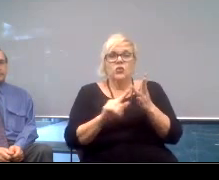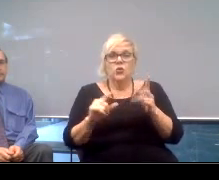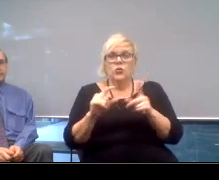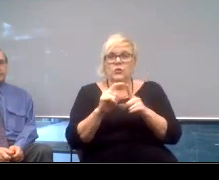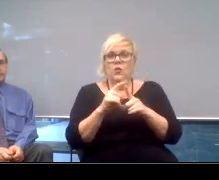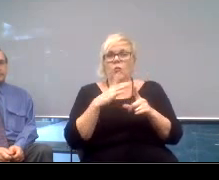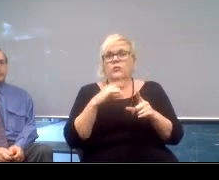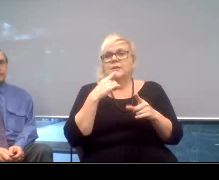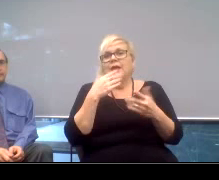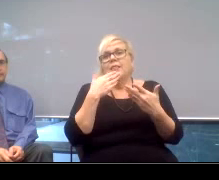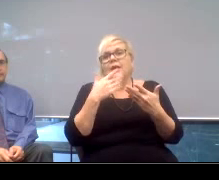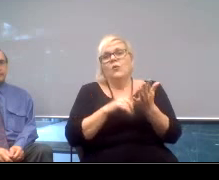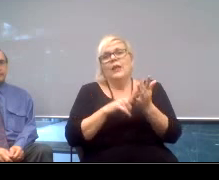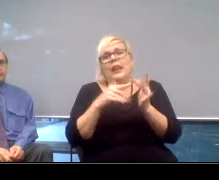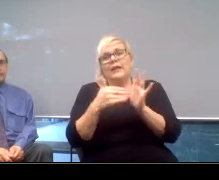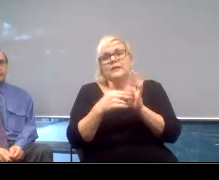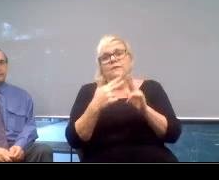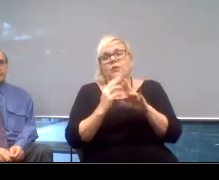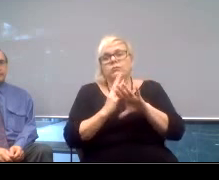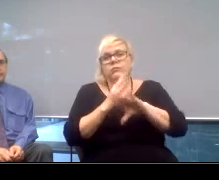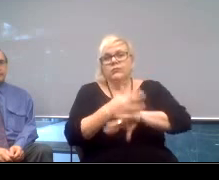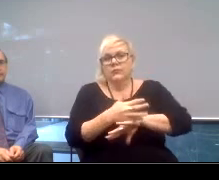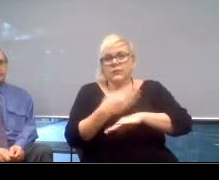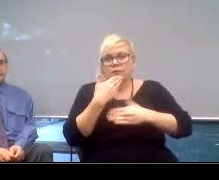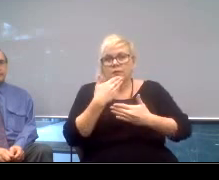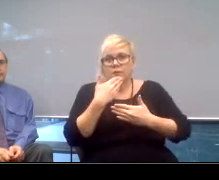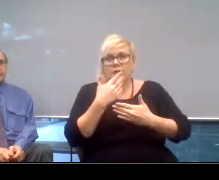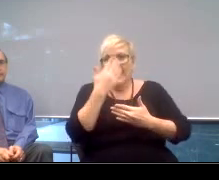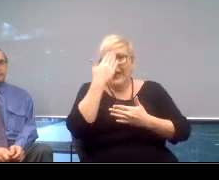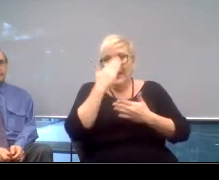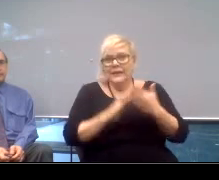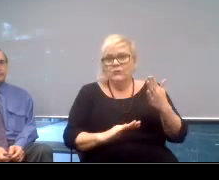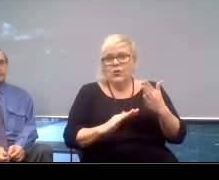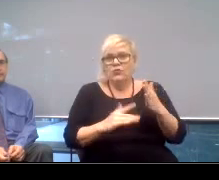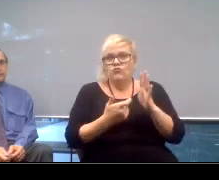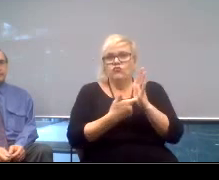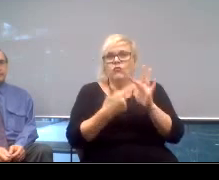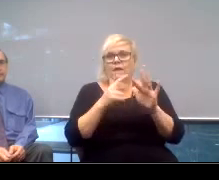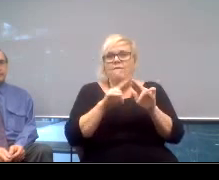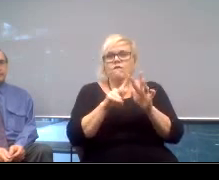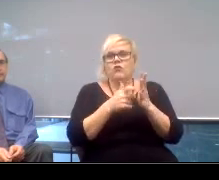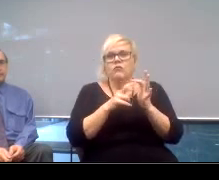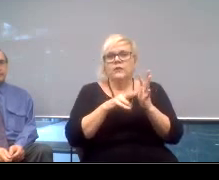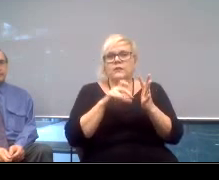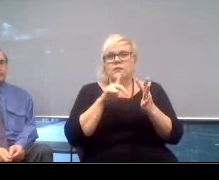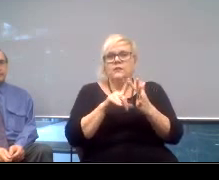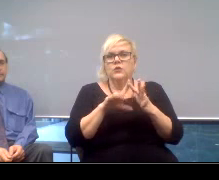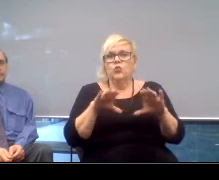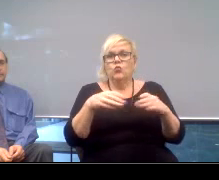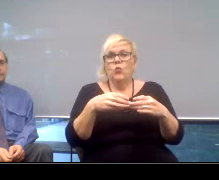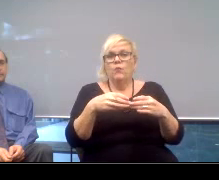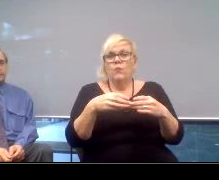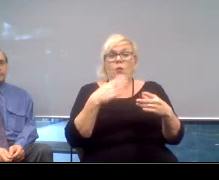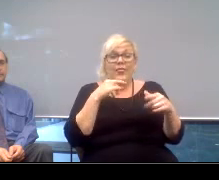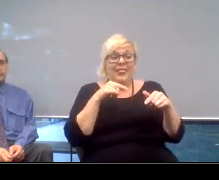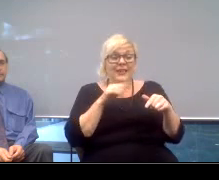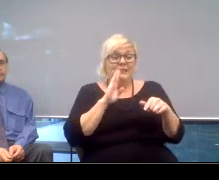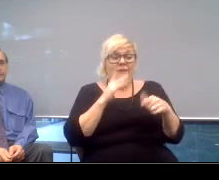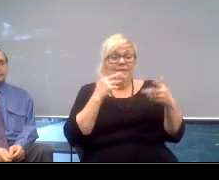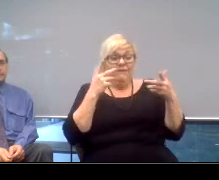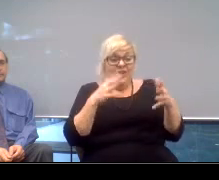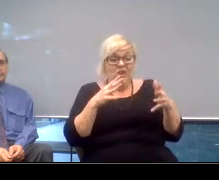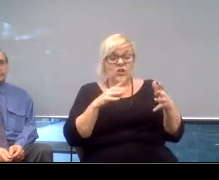thank Liz for her efforts here. Our expert reference group, who will be meeting immediately after this